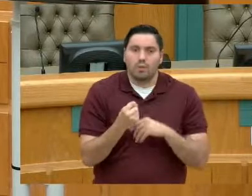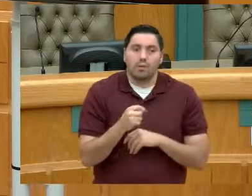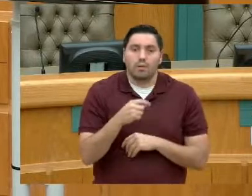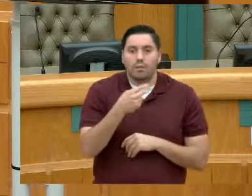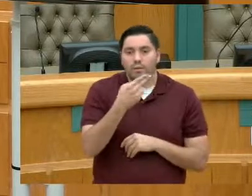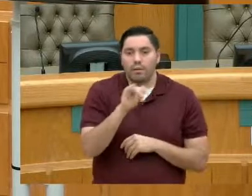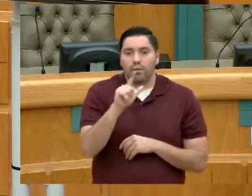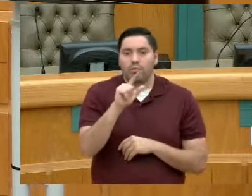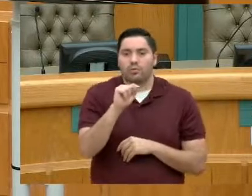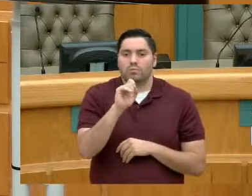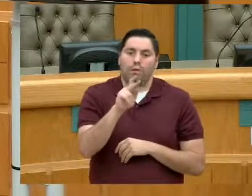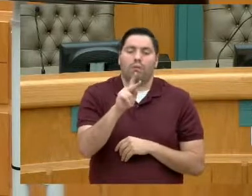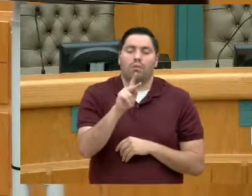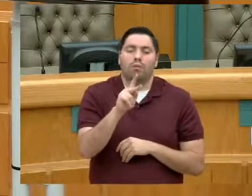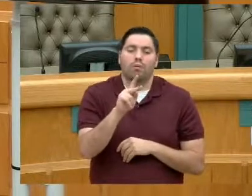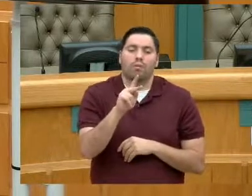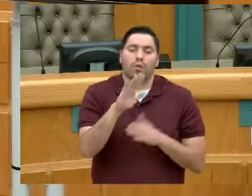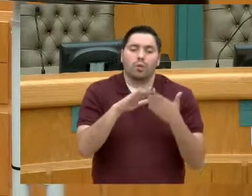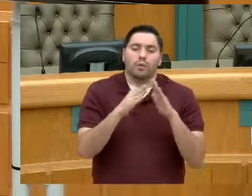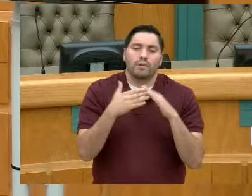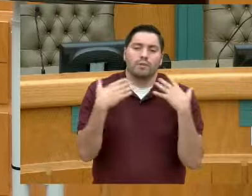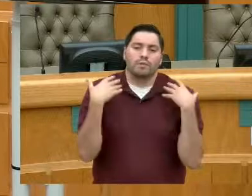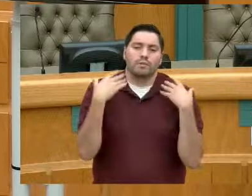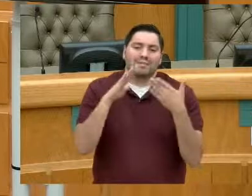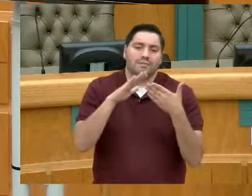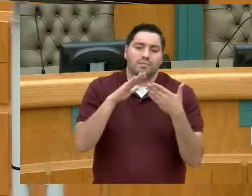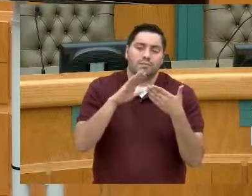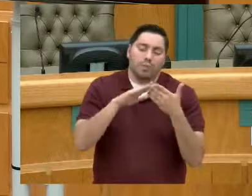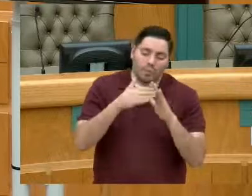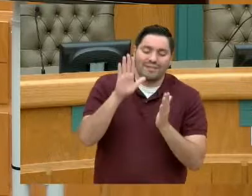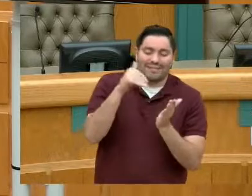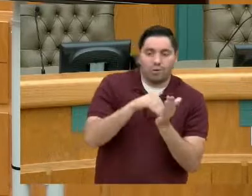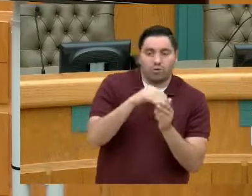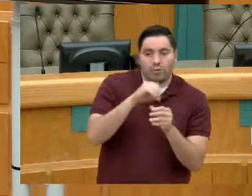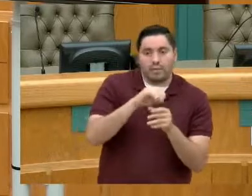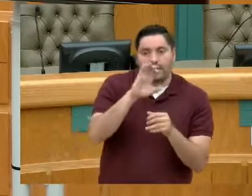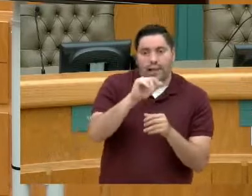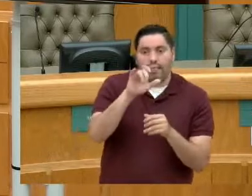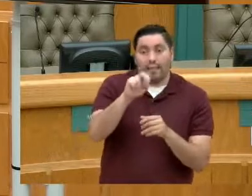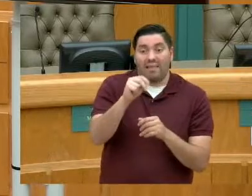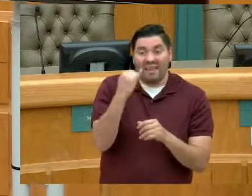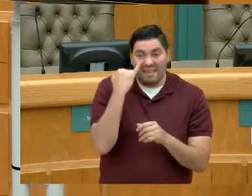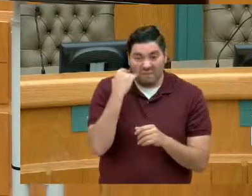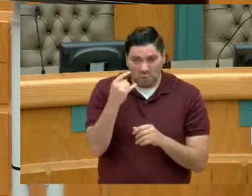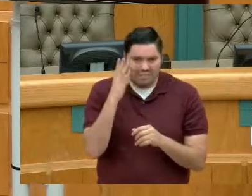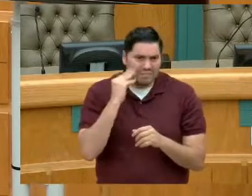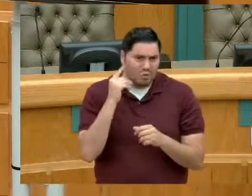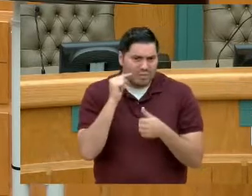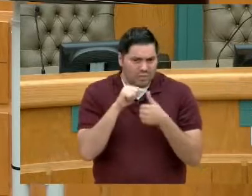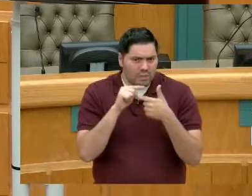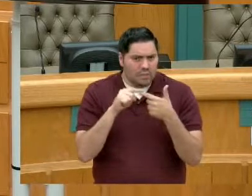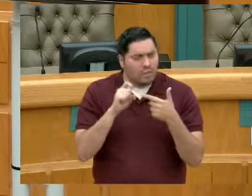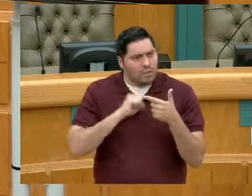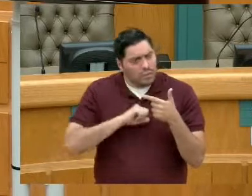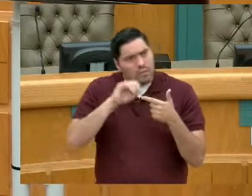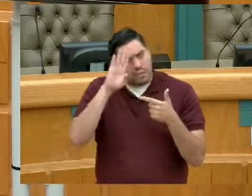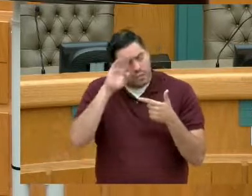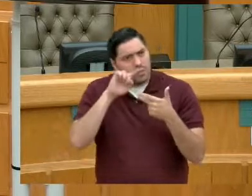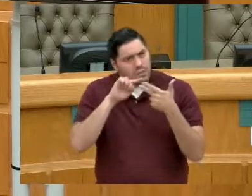Hilltop Community Center in Calallen. If you have symptoms of COVID-19, call our hotline at